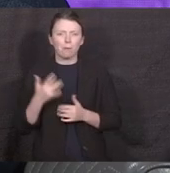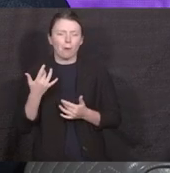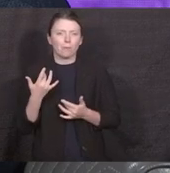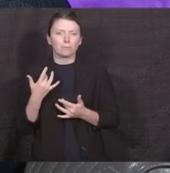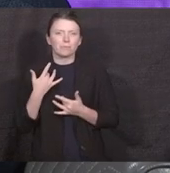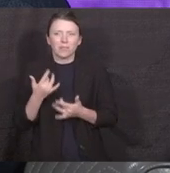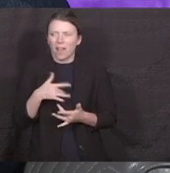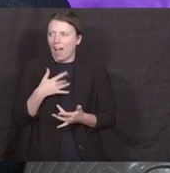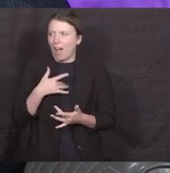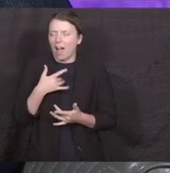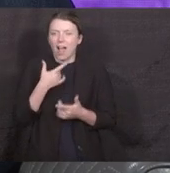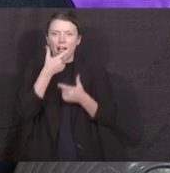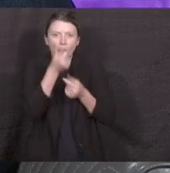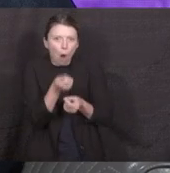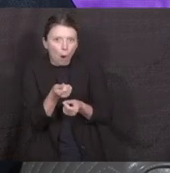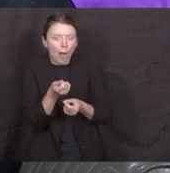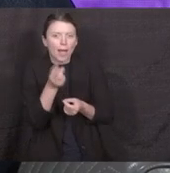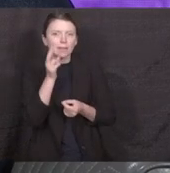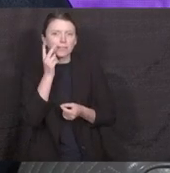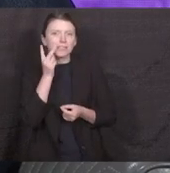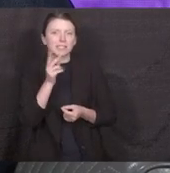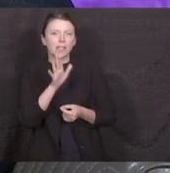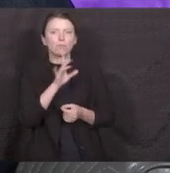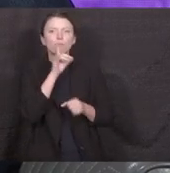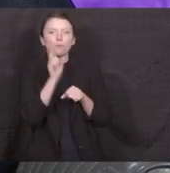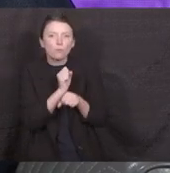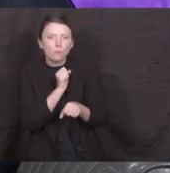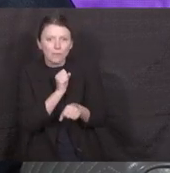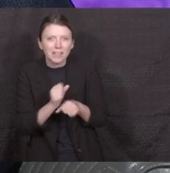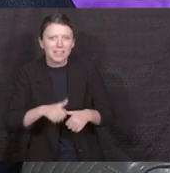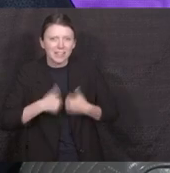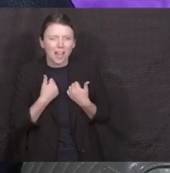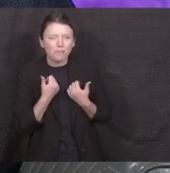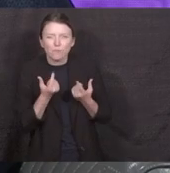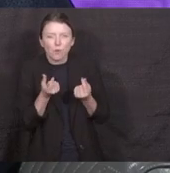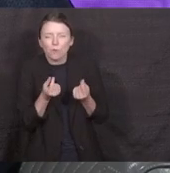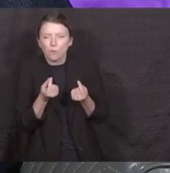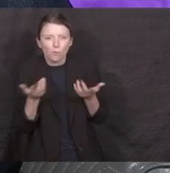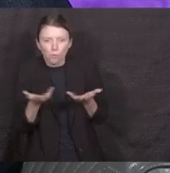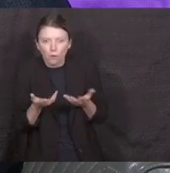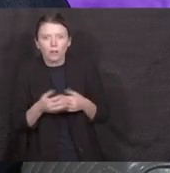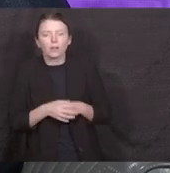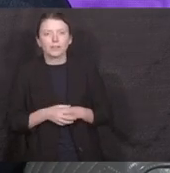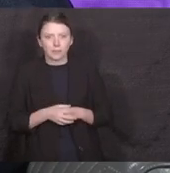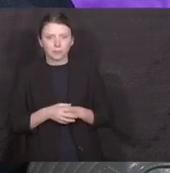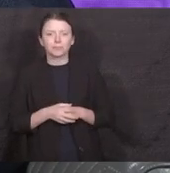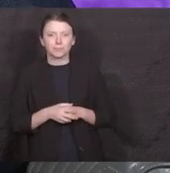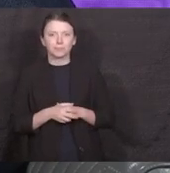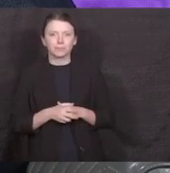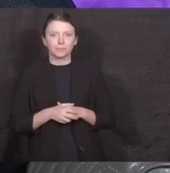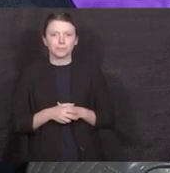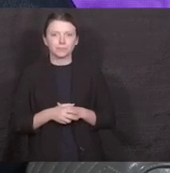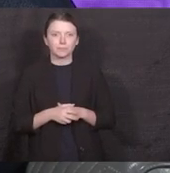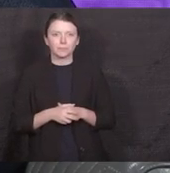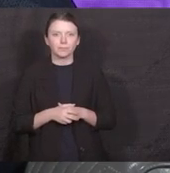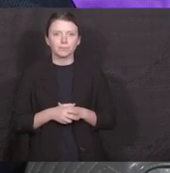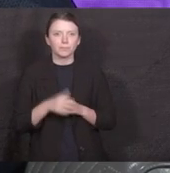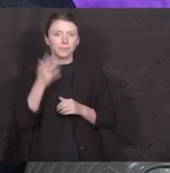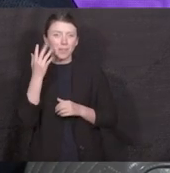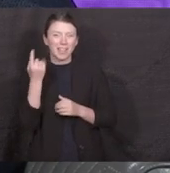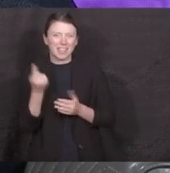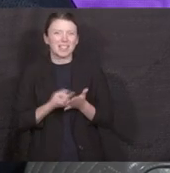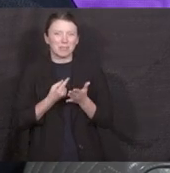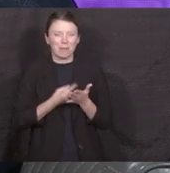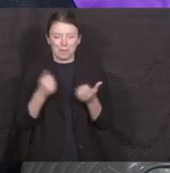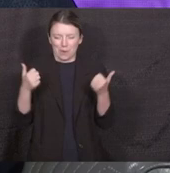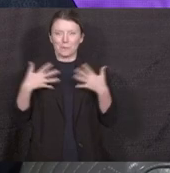watch what are the real realities? What do they really want to do? What do they think? Because I think sometimes they're afraid to make the